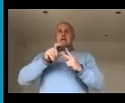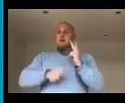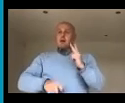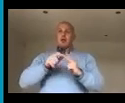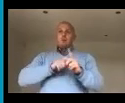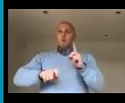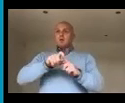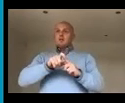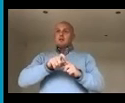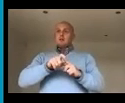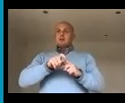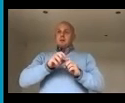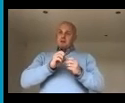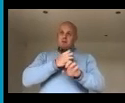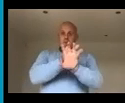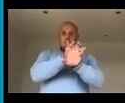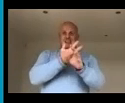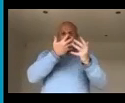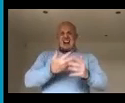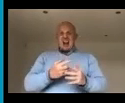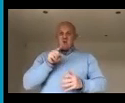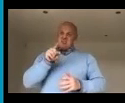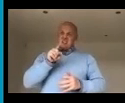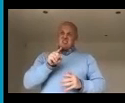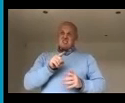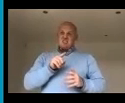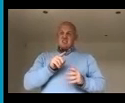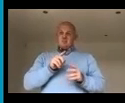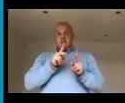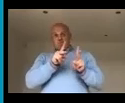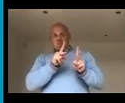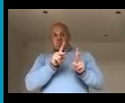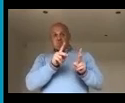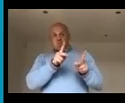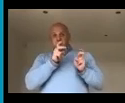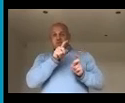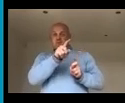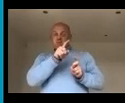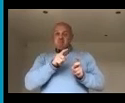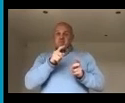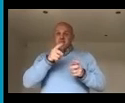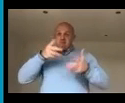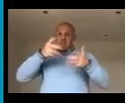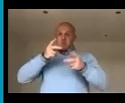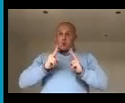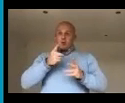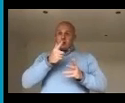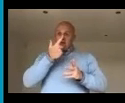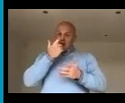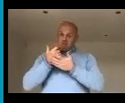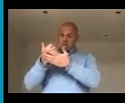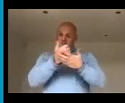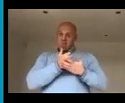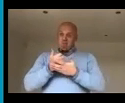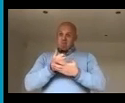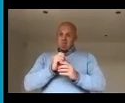now is a recording with a BSL interpreter that hopefully will